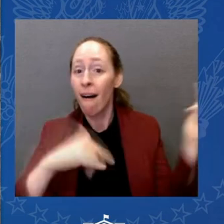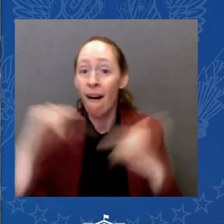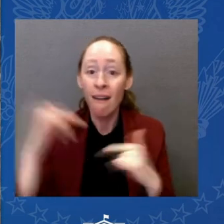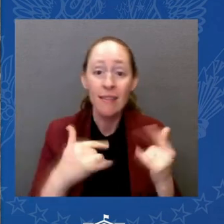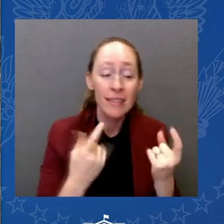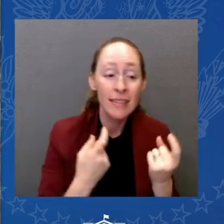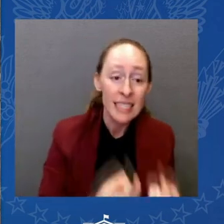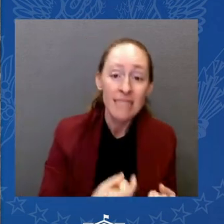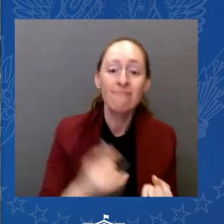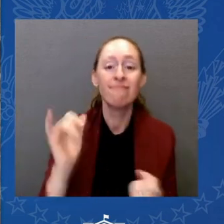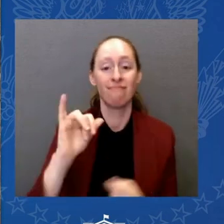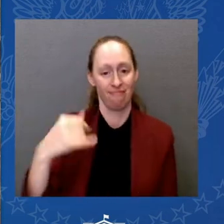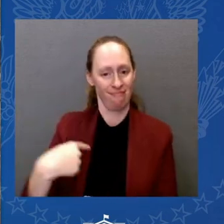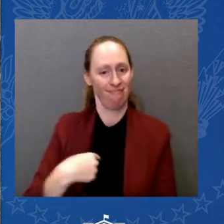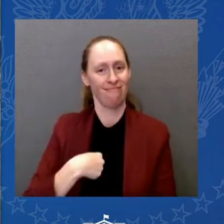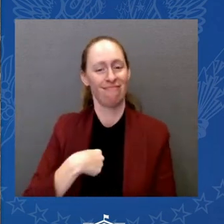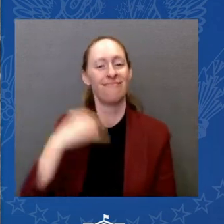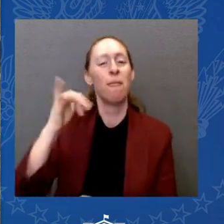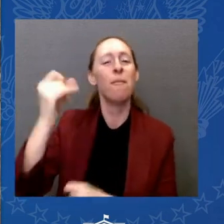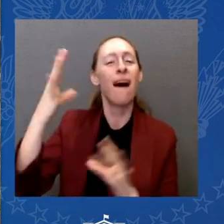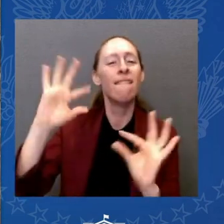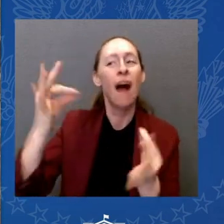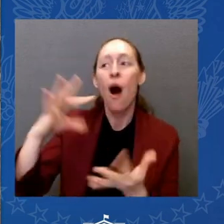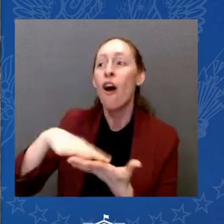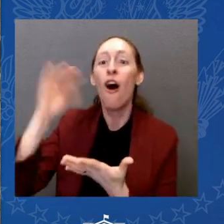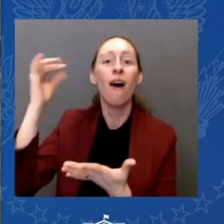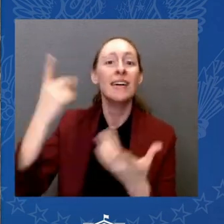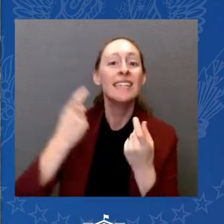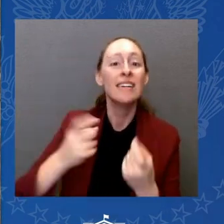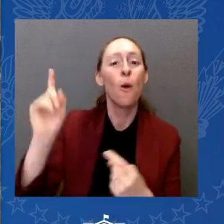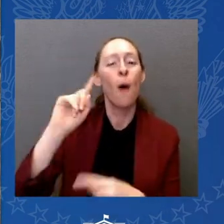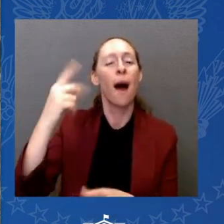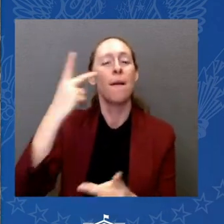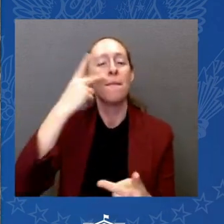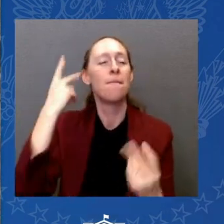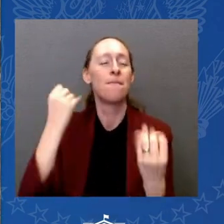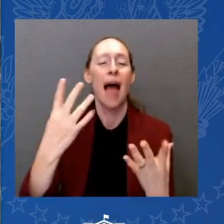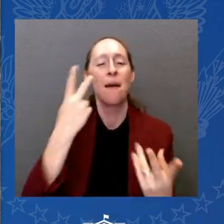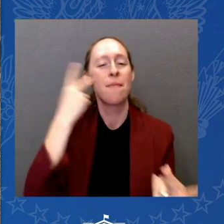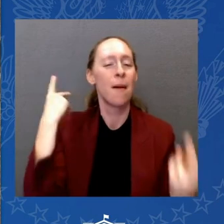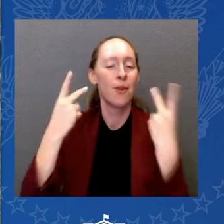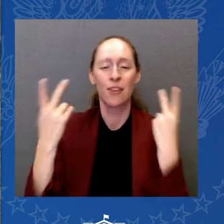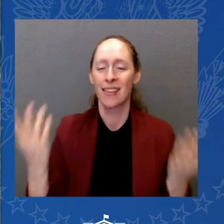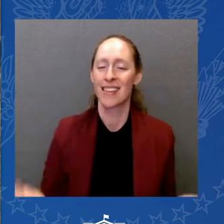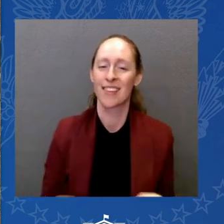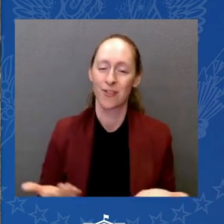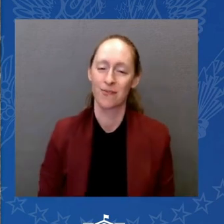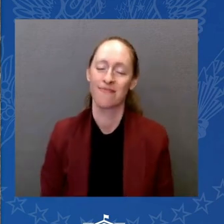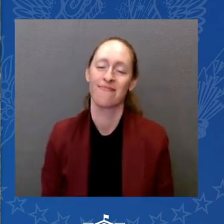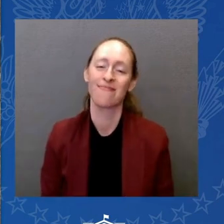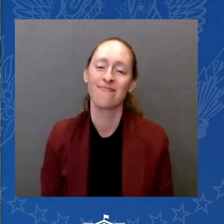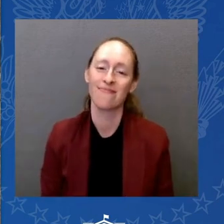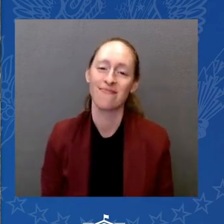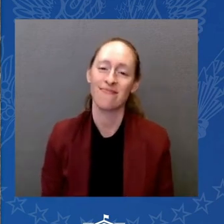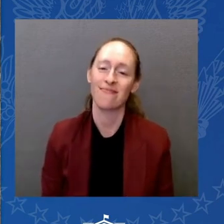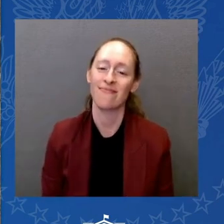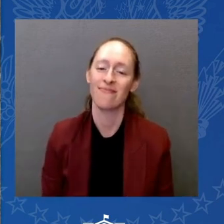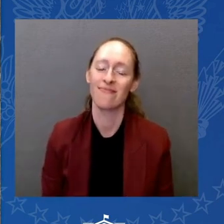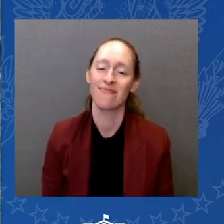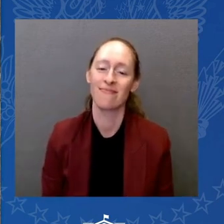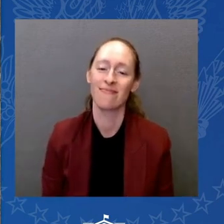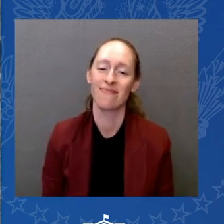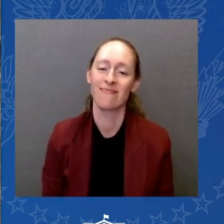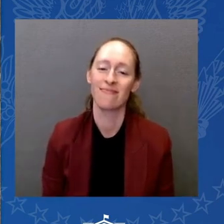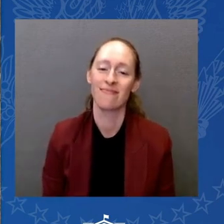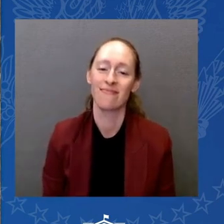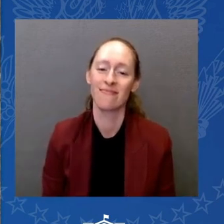Iraq. What is going on with this president? What is going on with our country? This